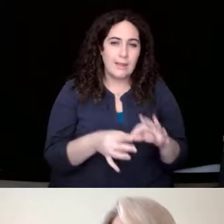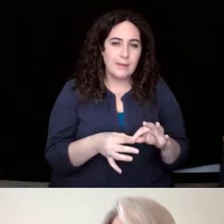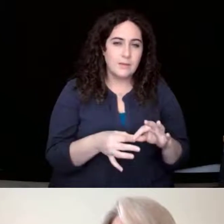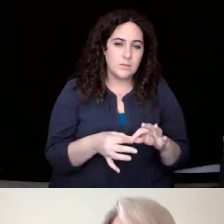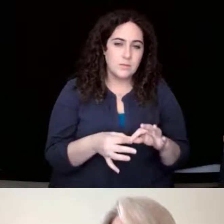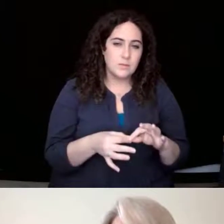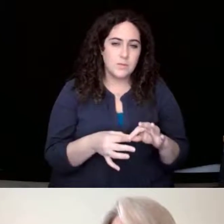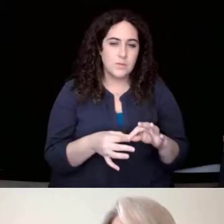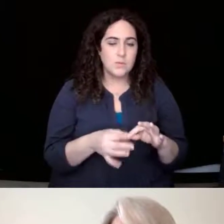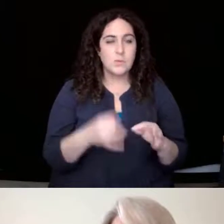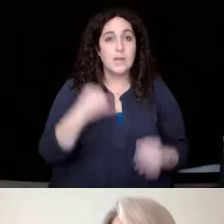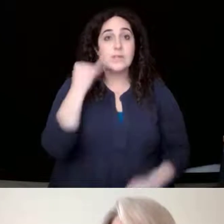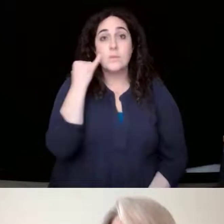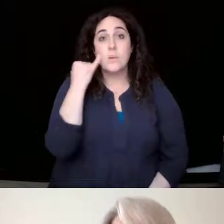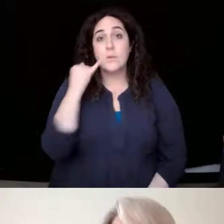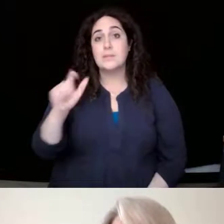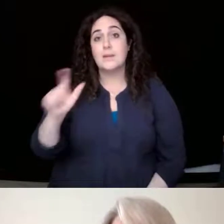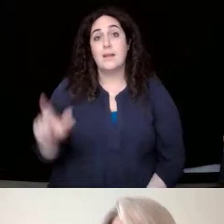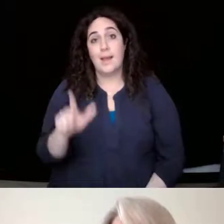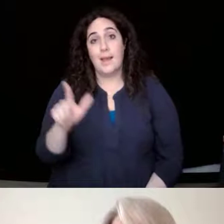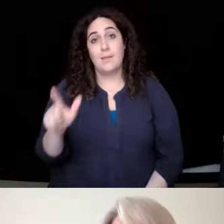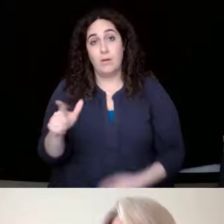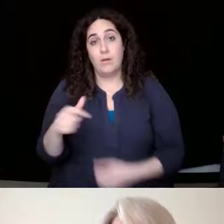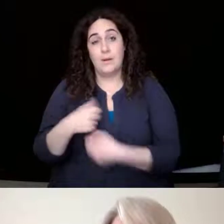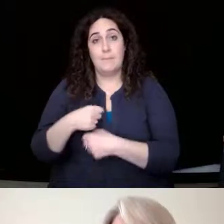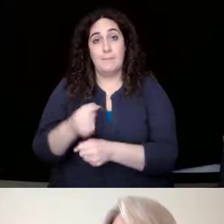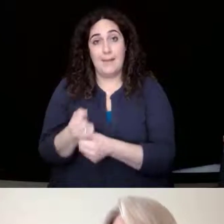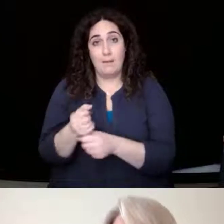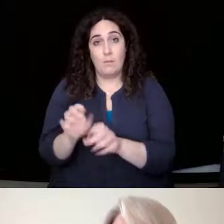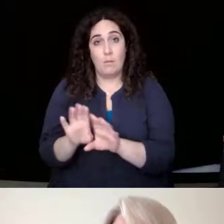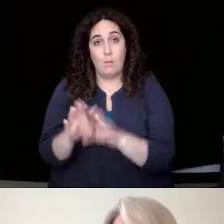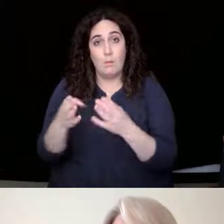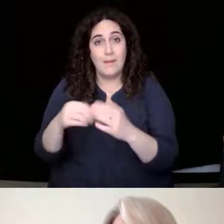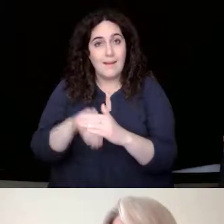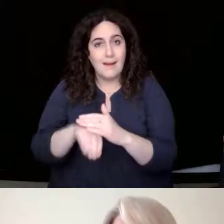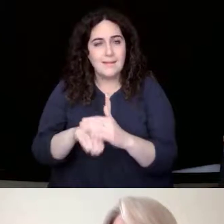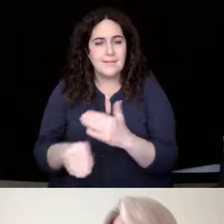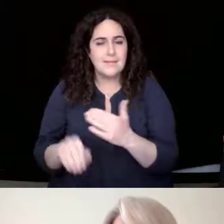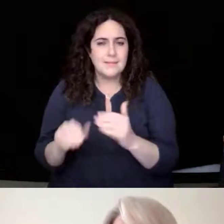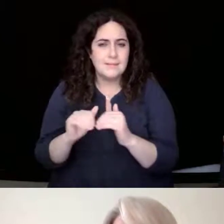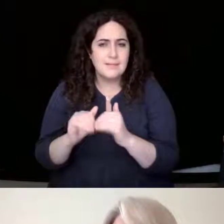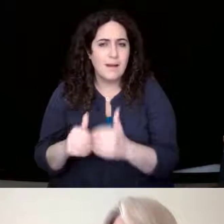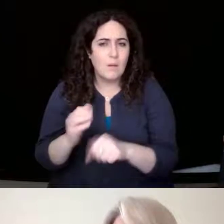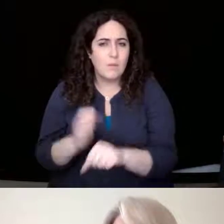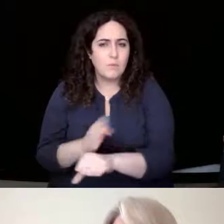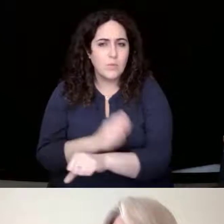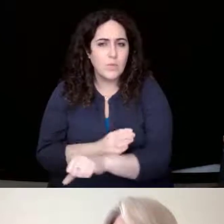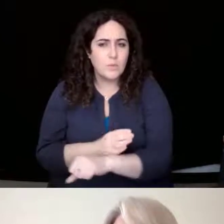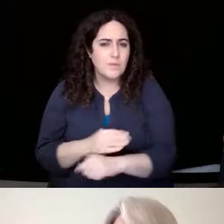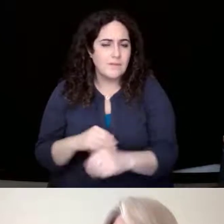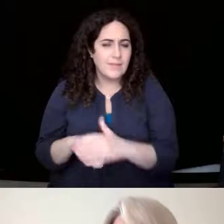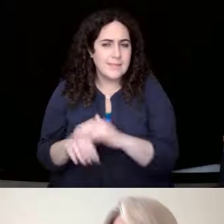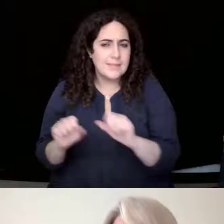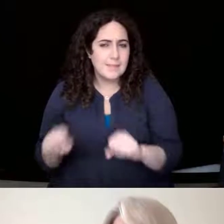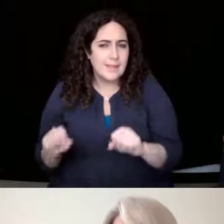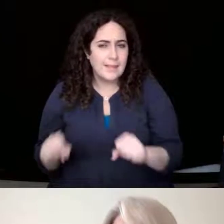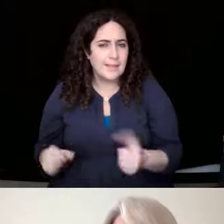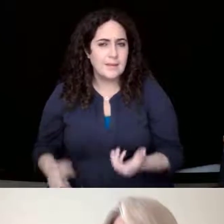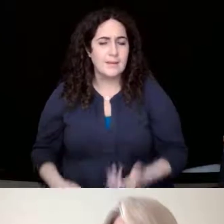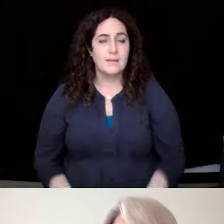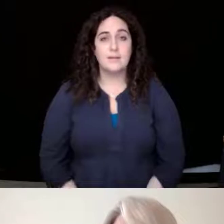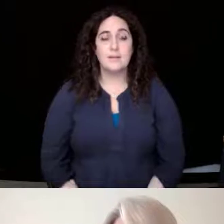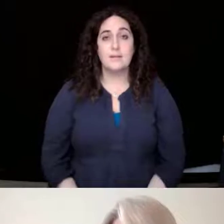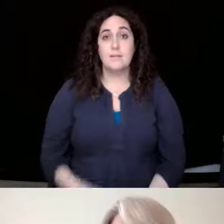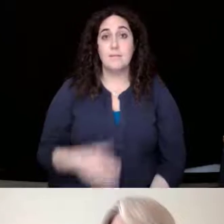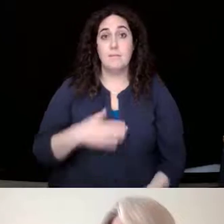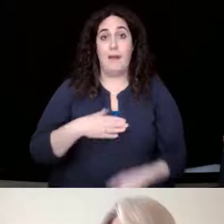if the library wanted to create an open access publication or resource, what else could they do? And, in my field, we talk a lot about user-centered